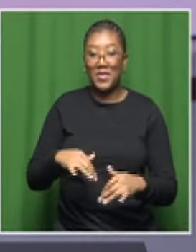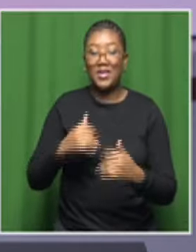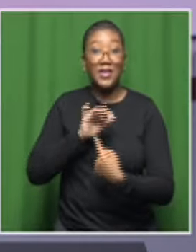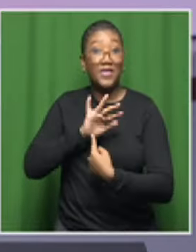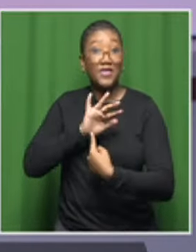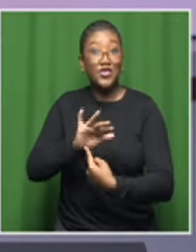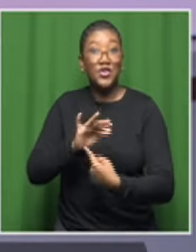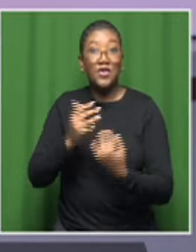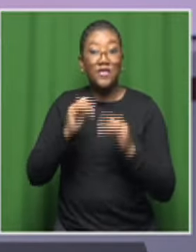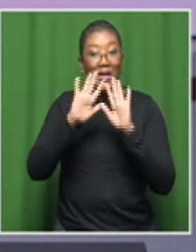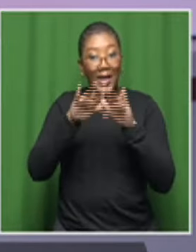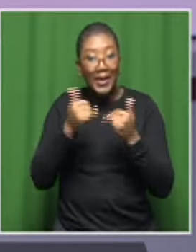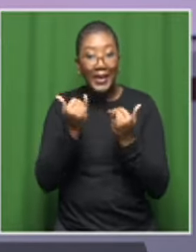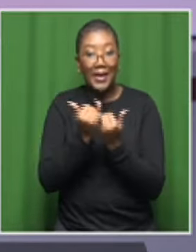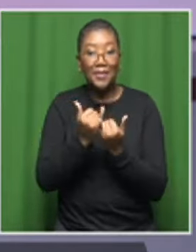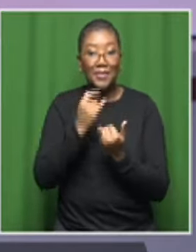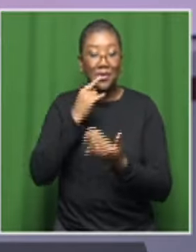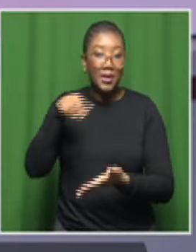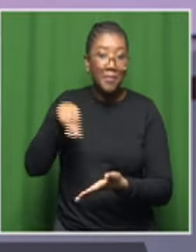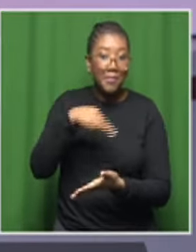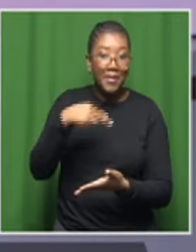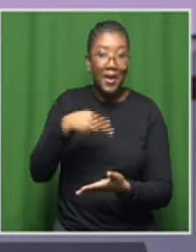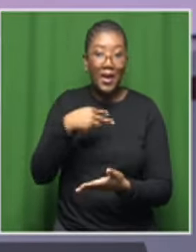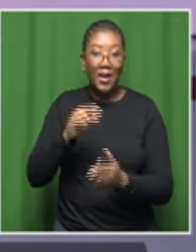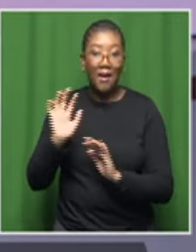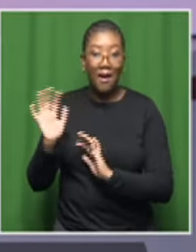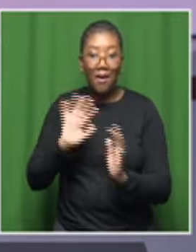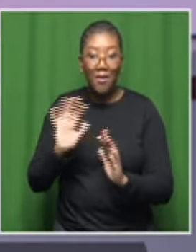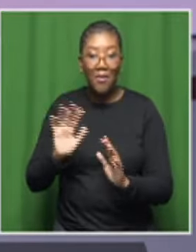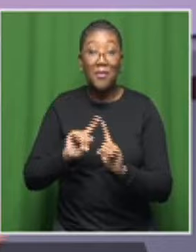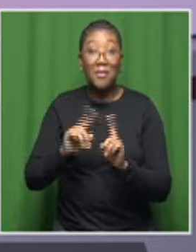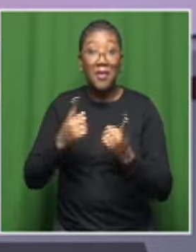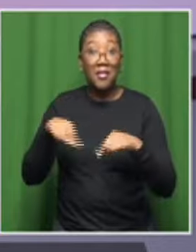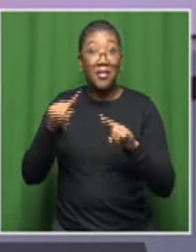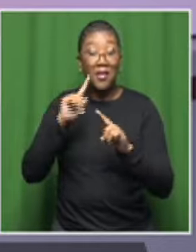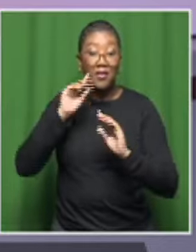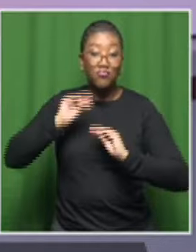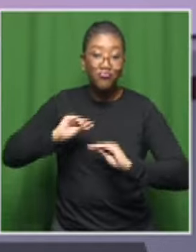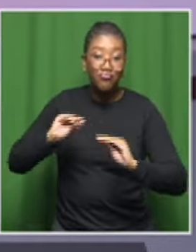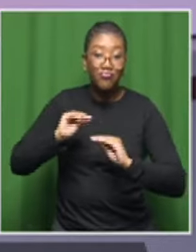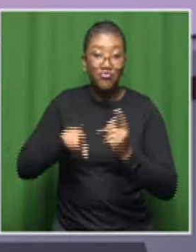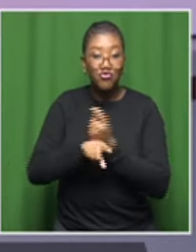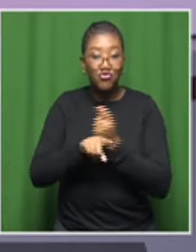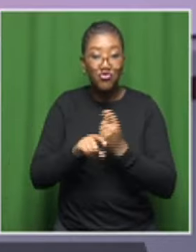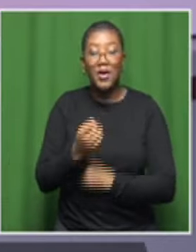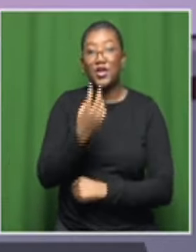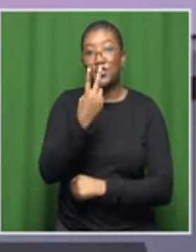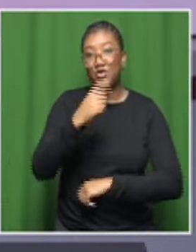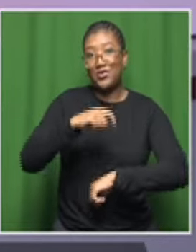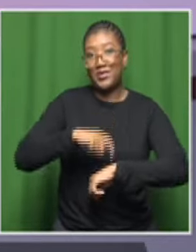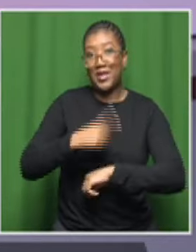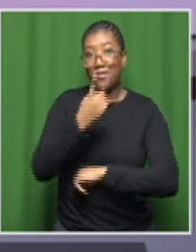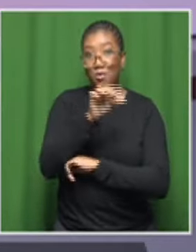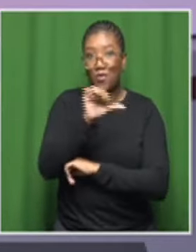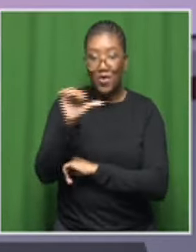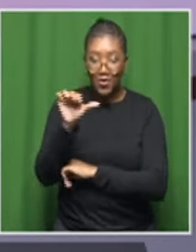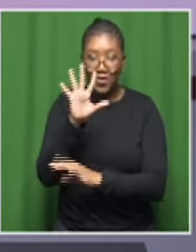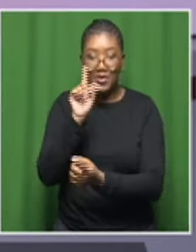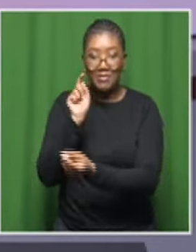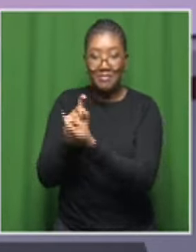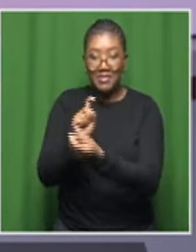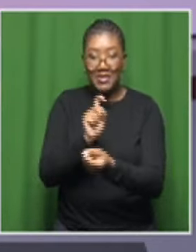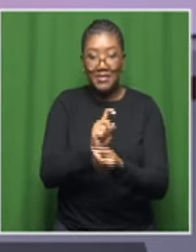company. So at the moment, when they train with us, we see them twice a week, and then they start learning what it's like to be